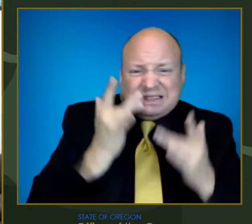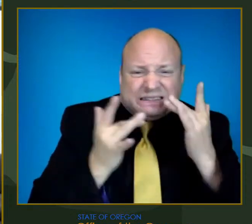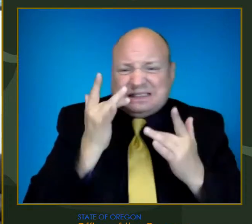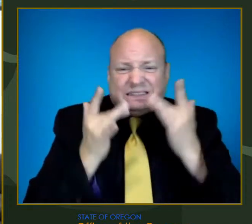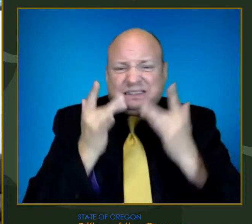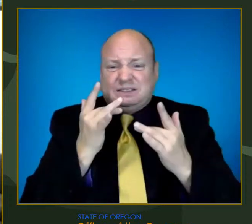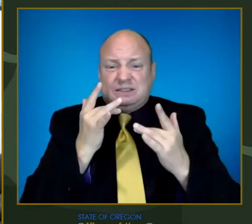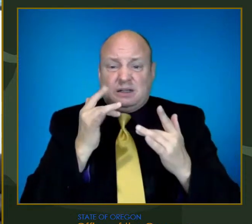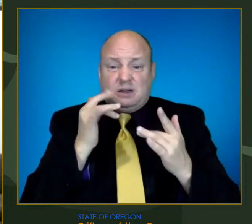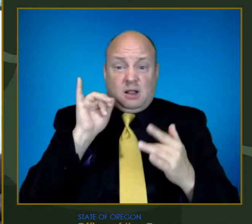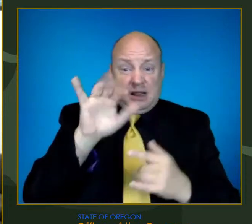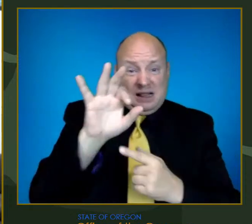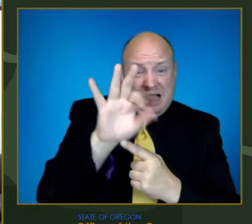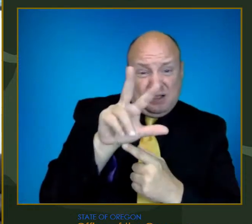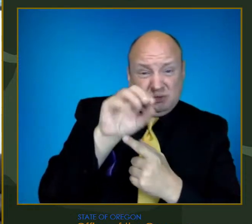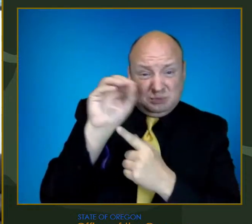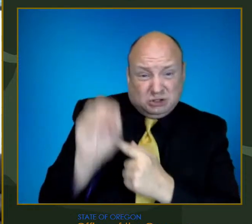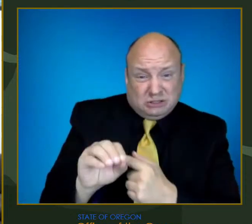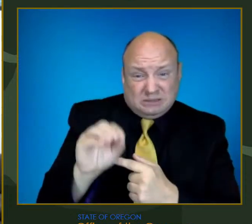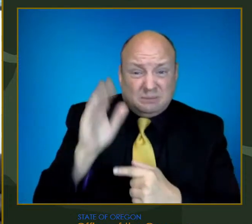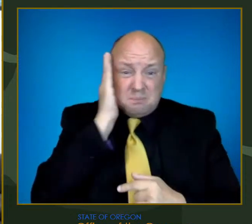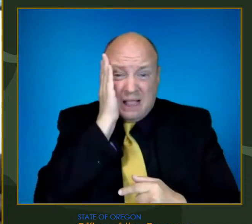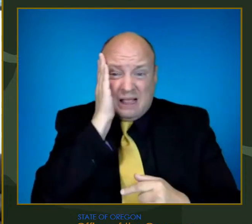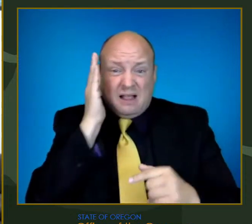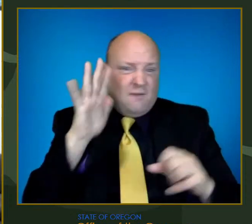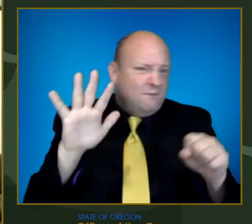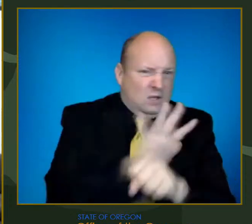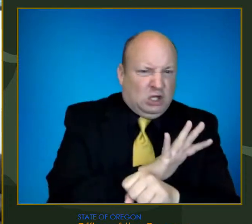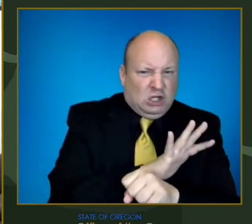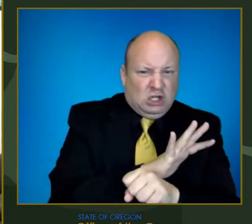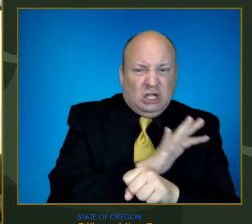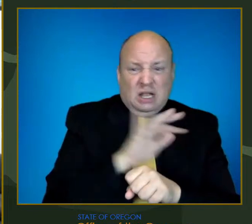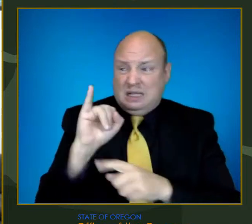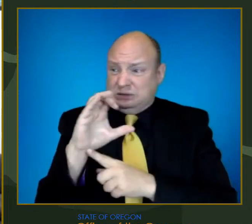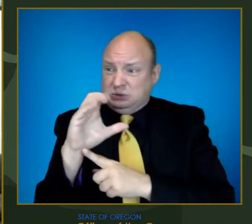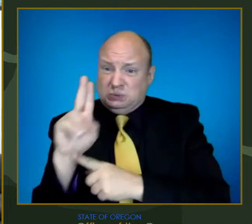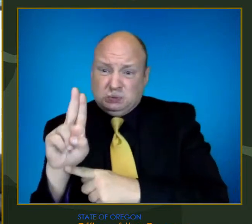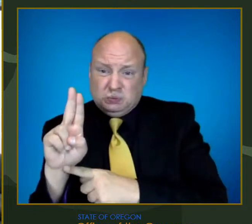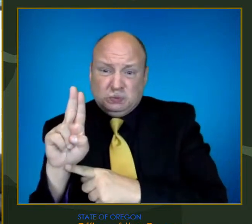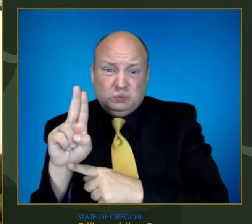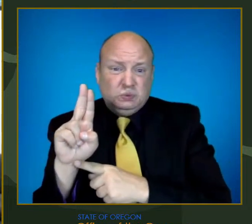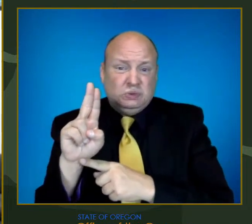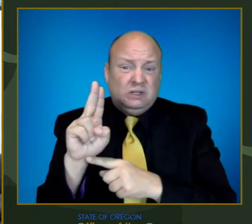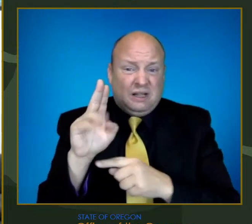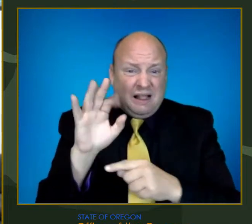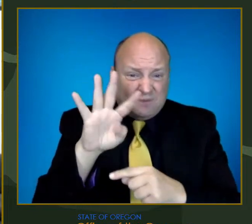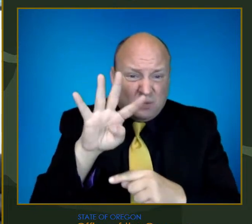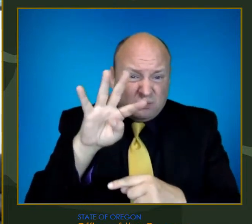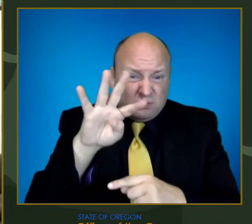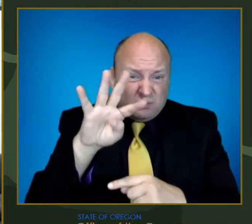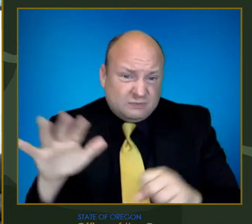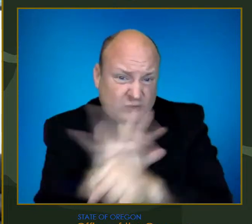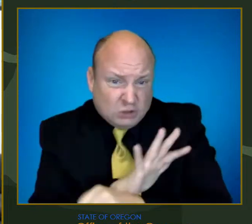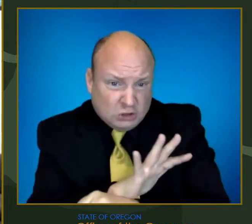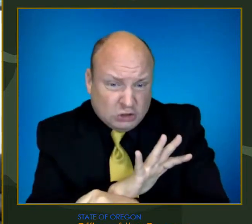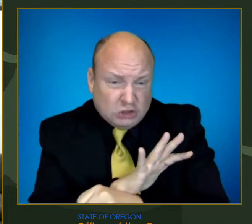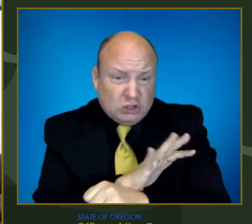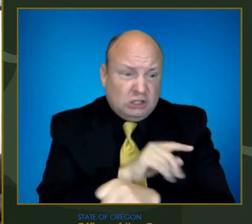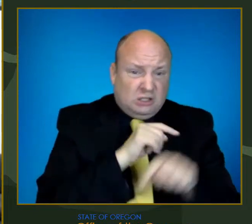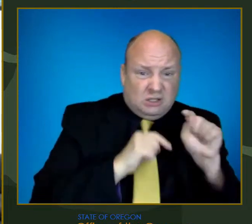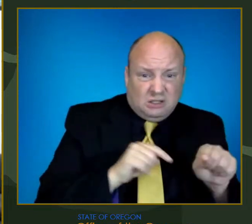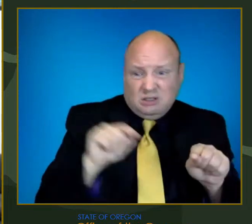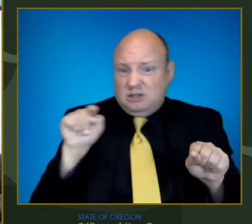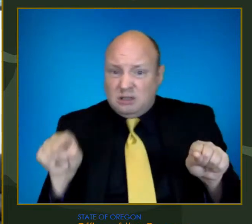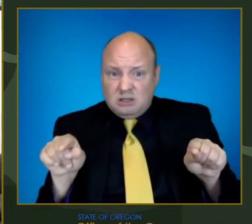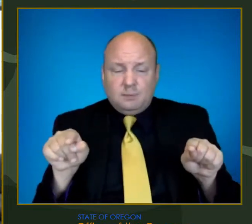occupied. 94% of adult ICU beds are full statewide. Yesterday, our hospital region 2, which includes